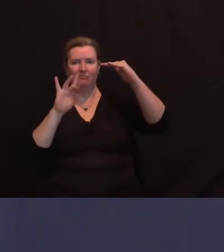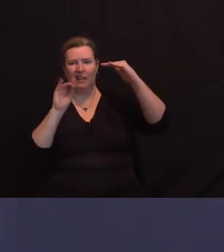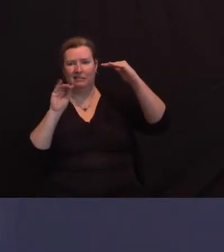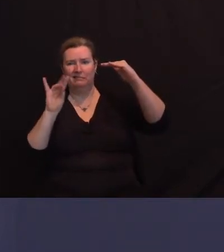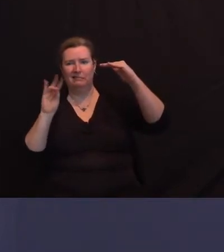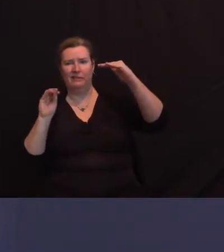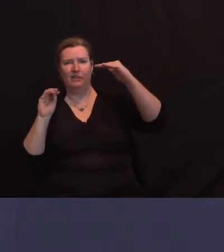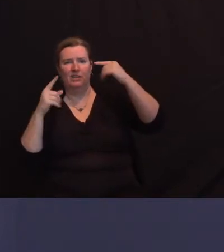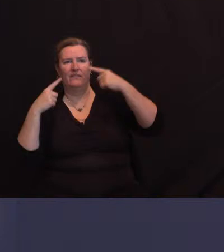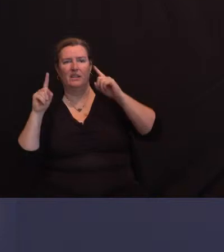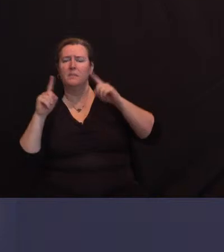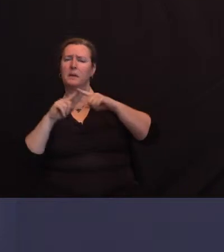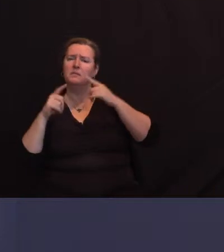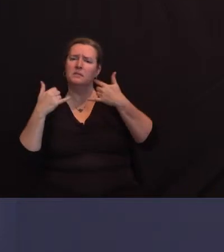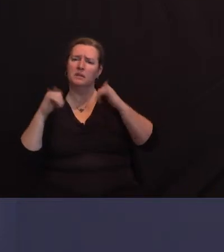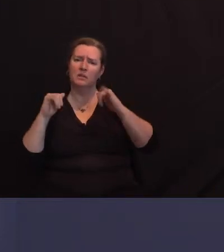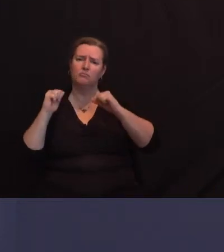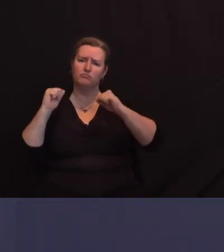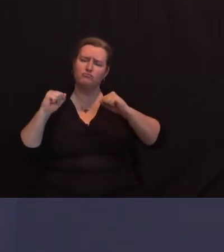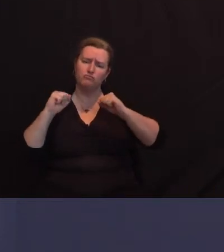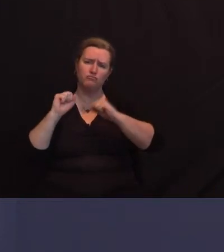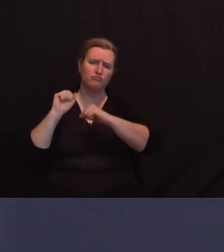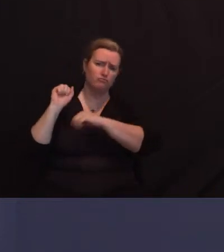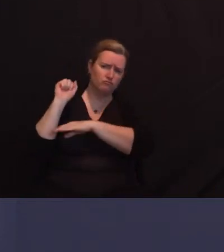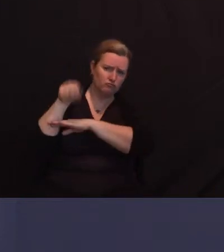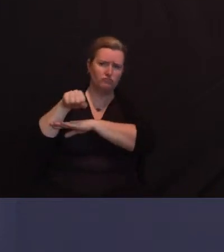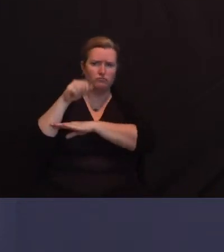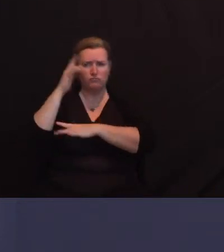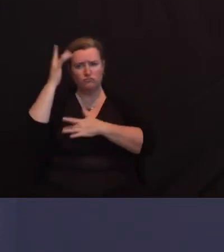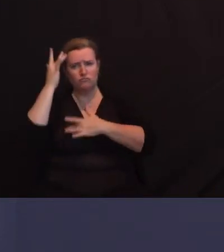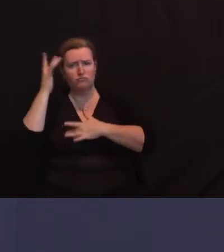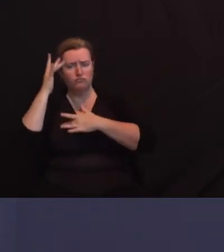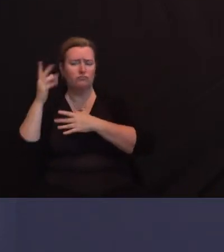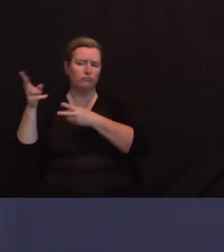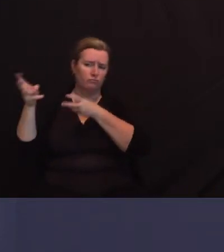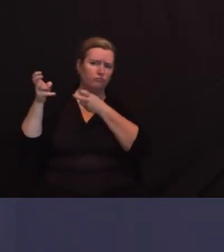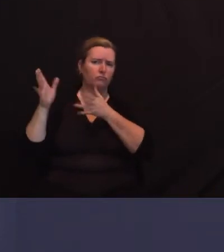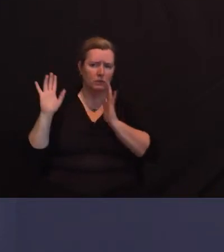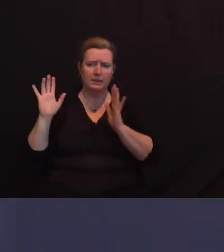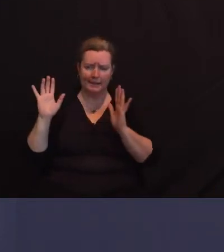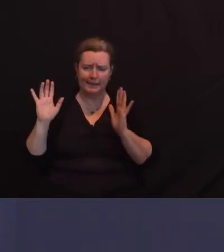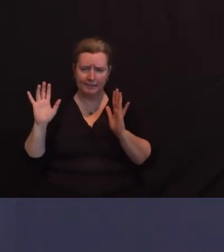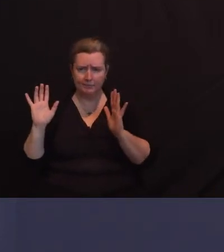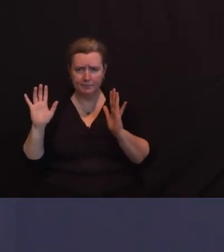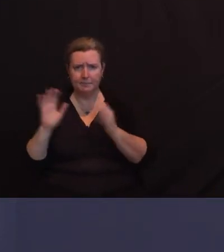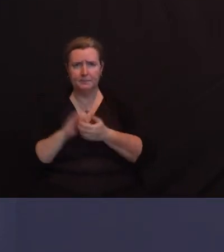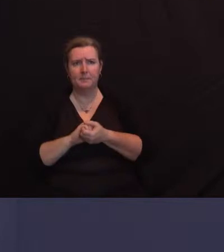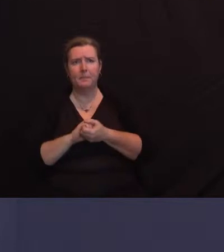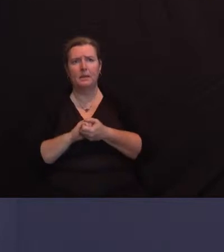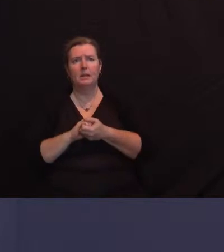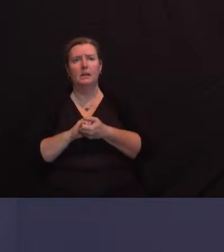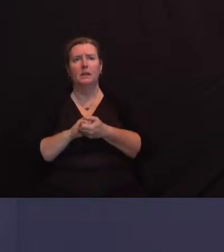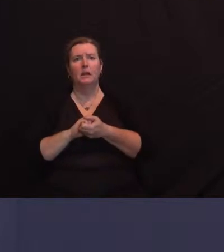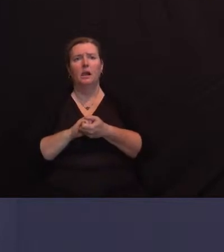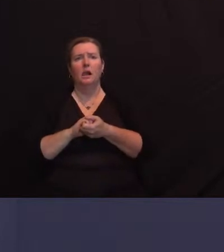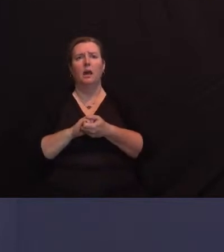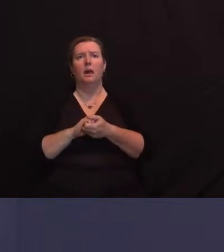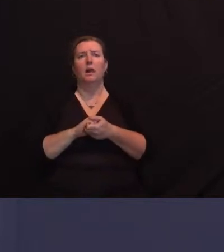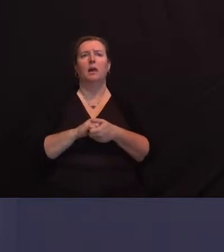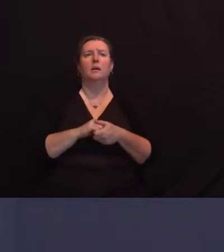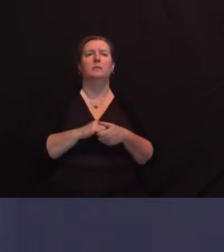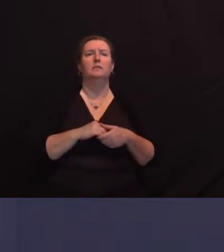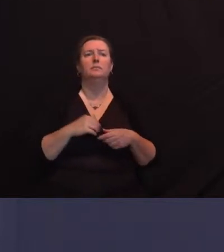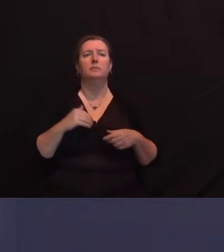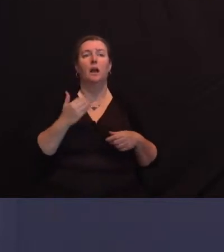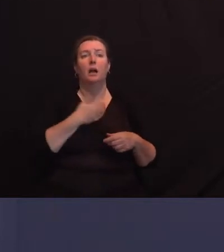death. Currently in New Jersey, 90.3% of our residents in long-term care and assisted living facilities are